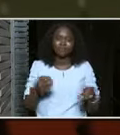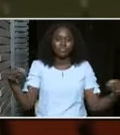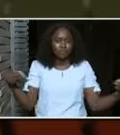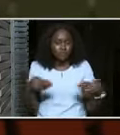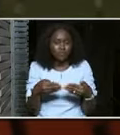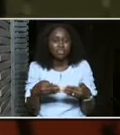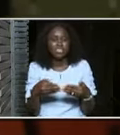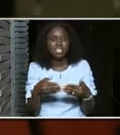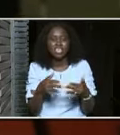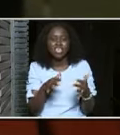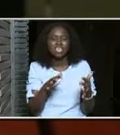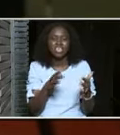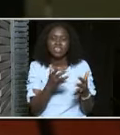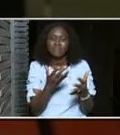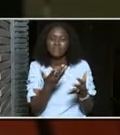is